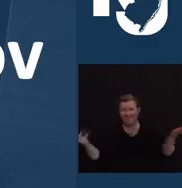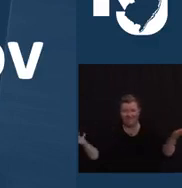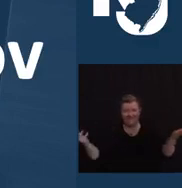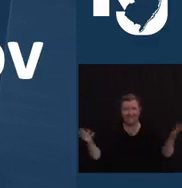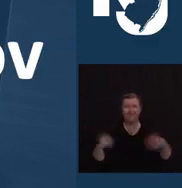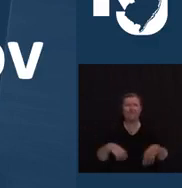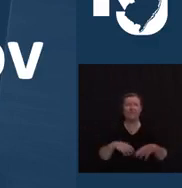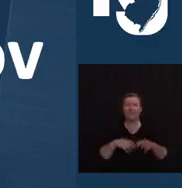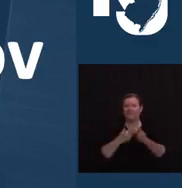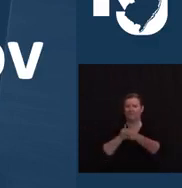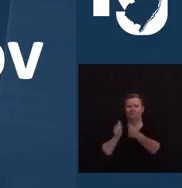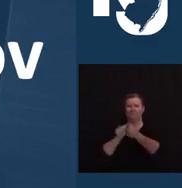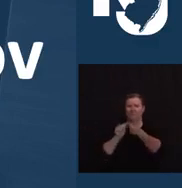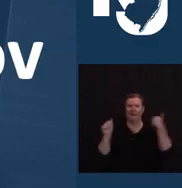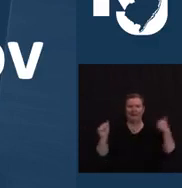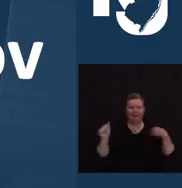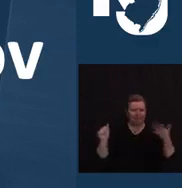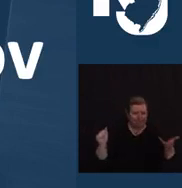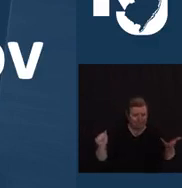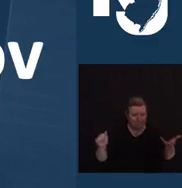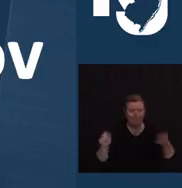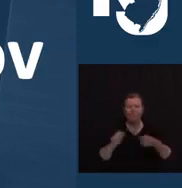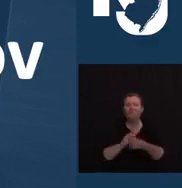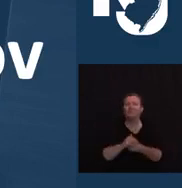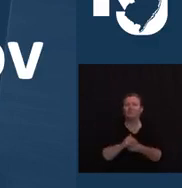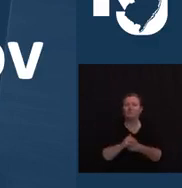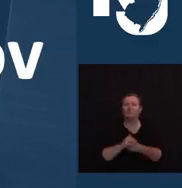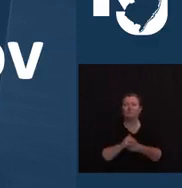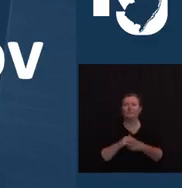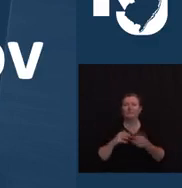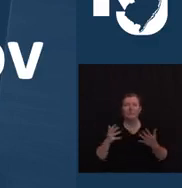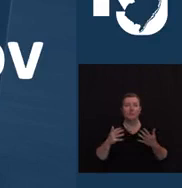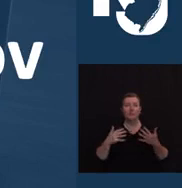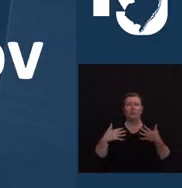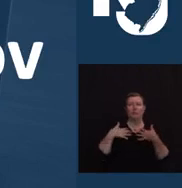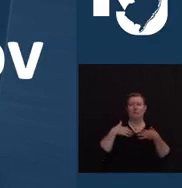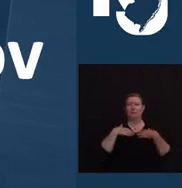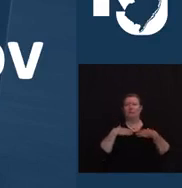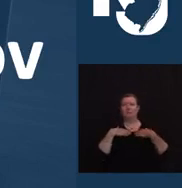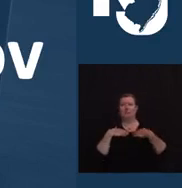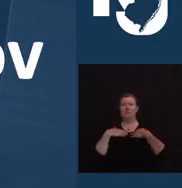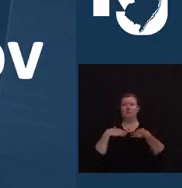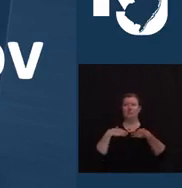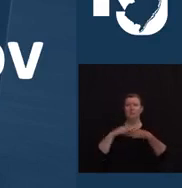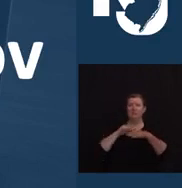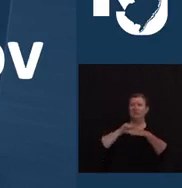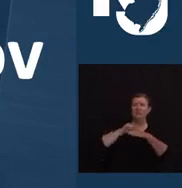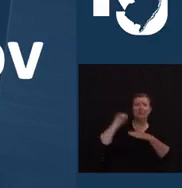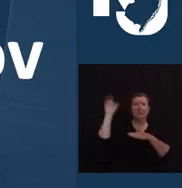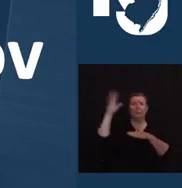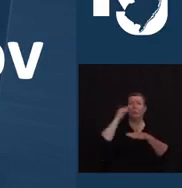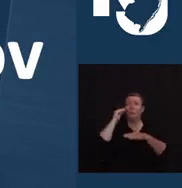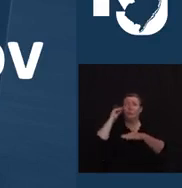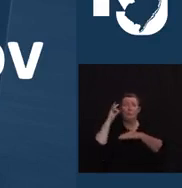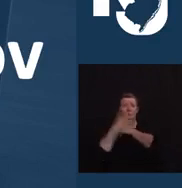pause. They may think their immigration status will be outed. They may think it still costs money. It's free, by the